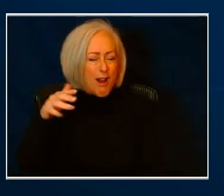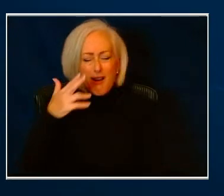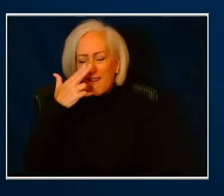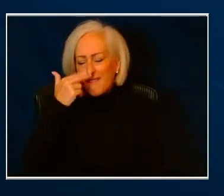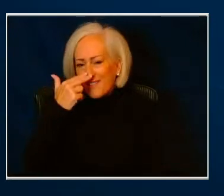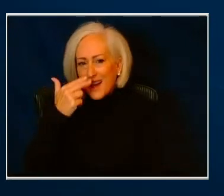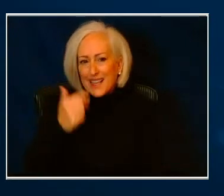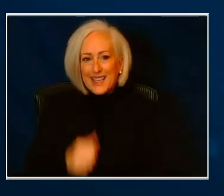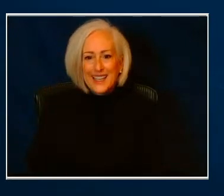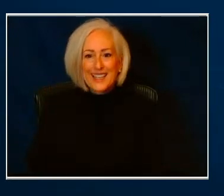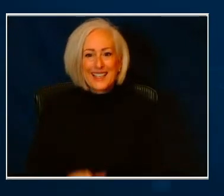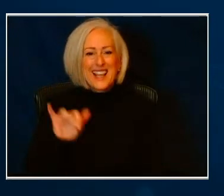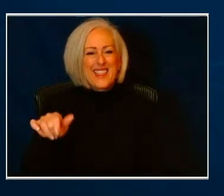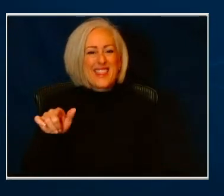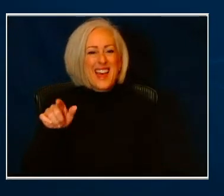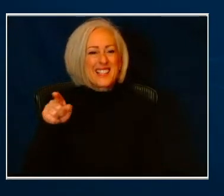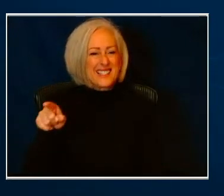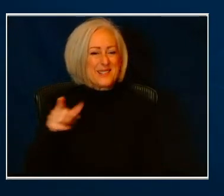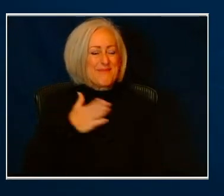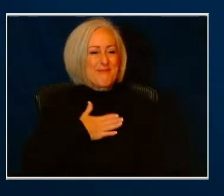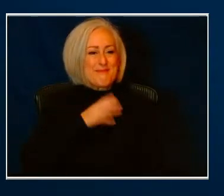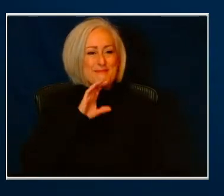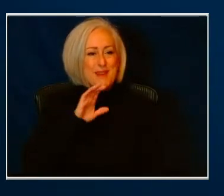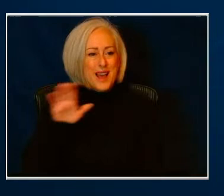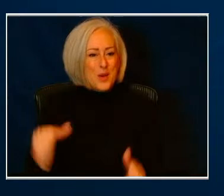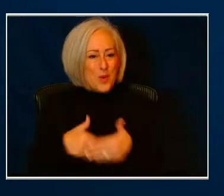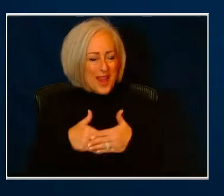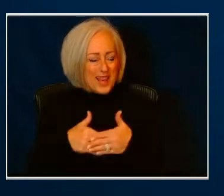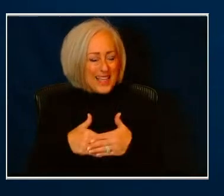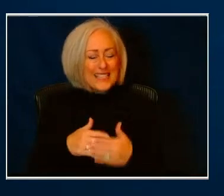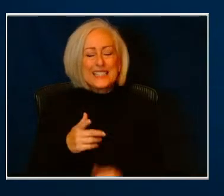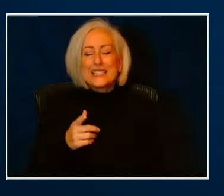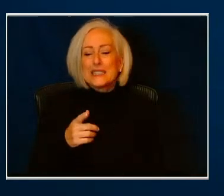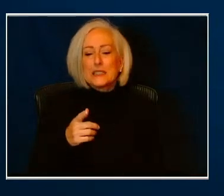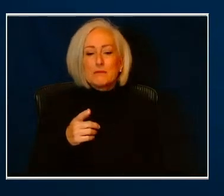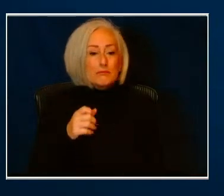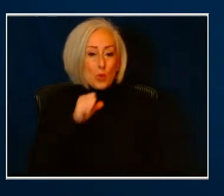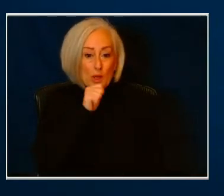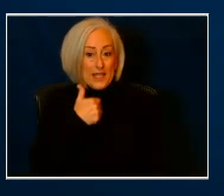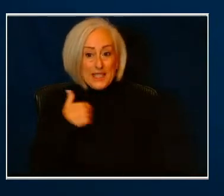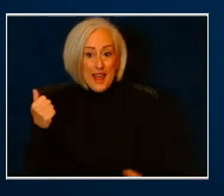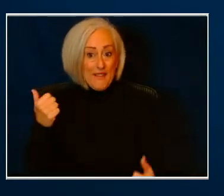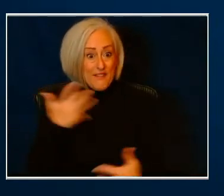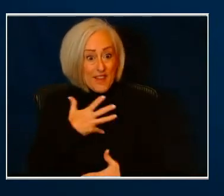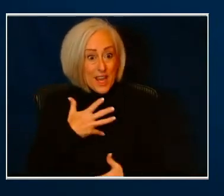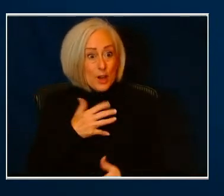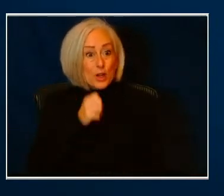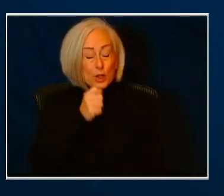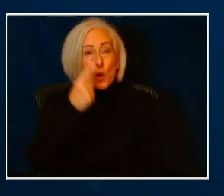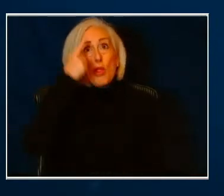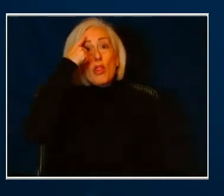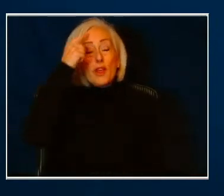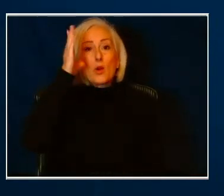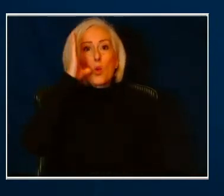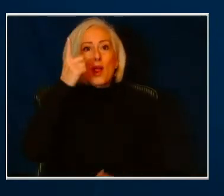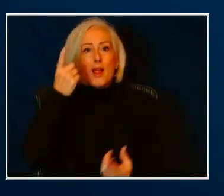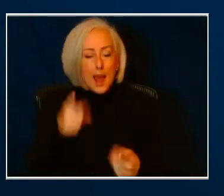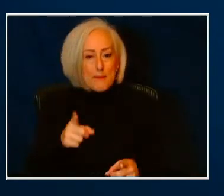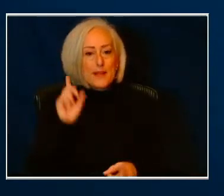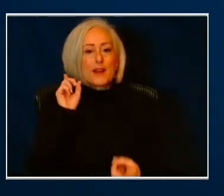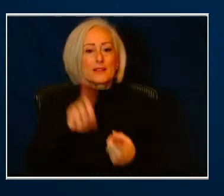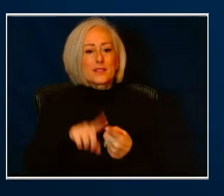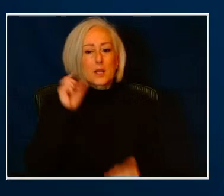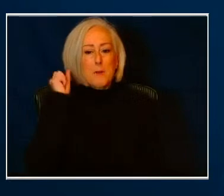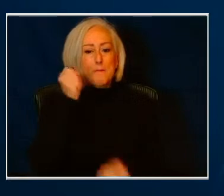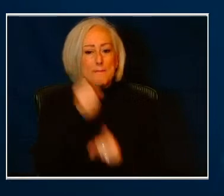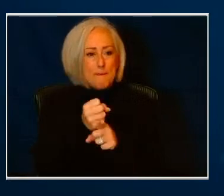That's him at my wedding. So no, we didn't live with that fear. You just don't think it's going to happen until it happens. Now I think we're